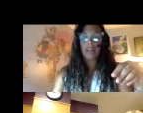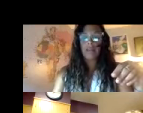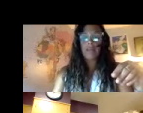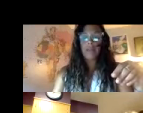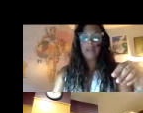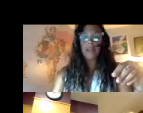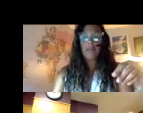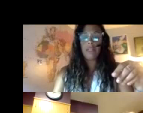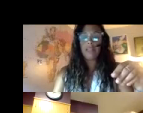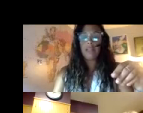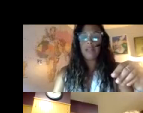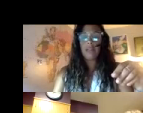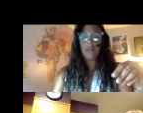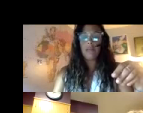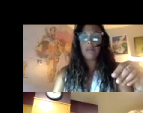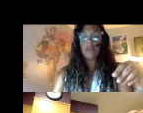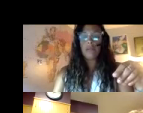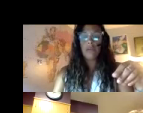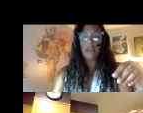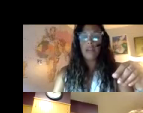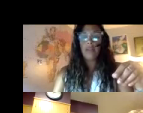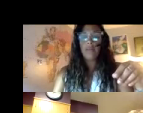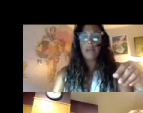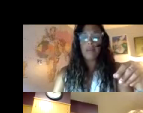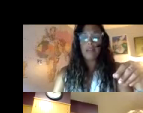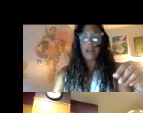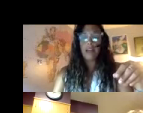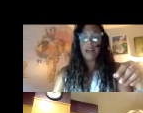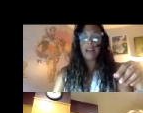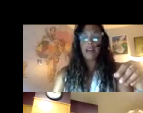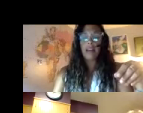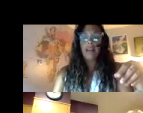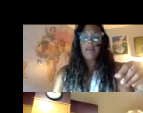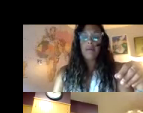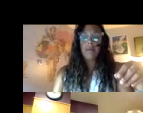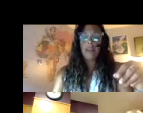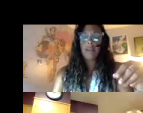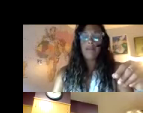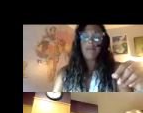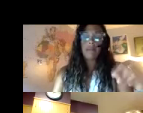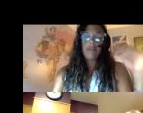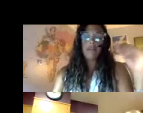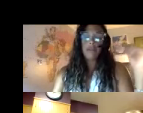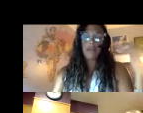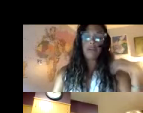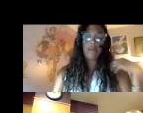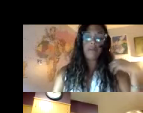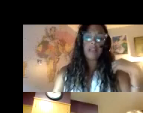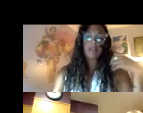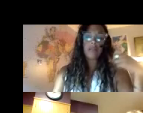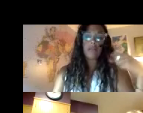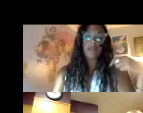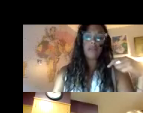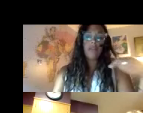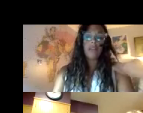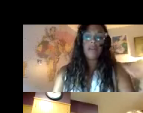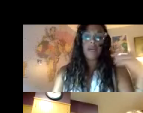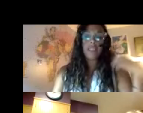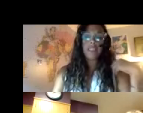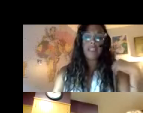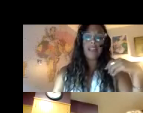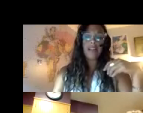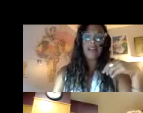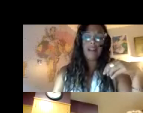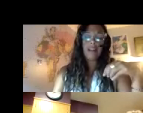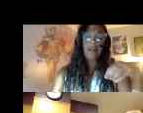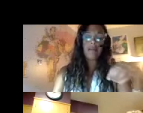at the potential future impacts of climate change and how our storms could get worse. So